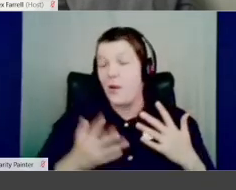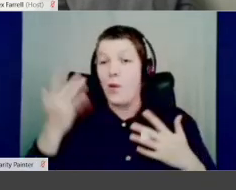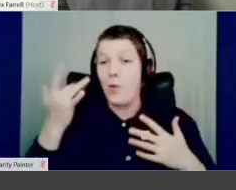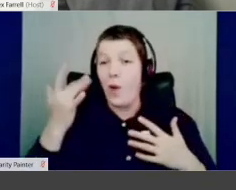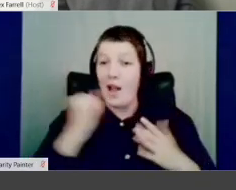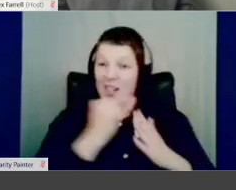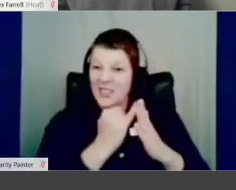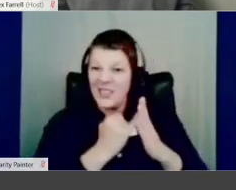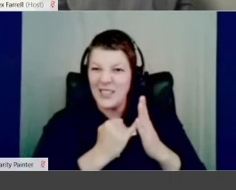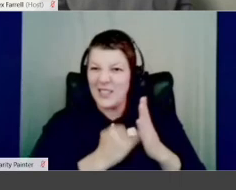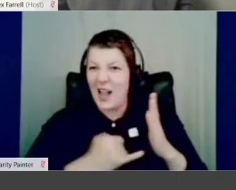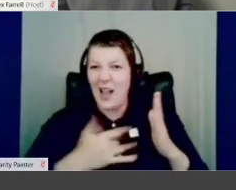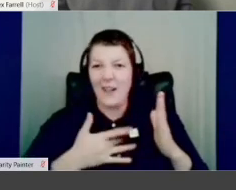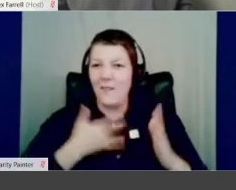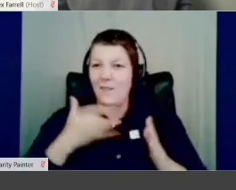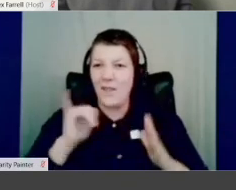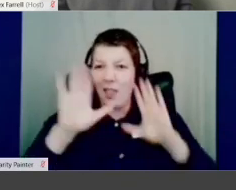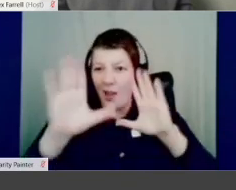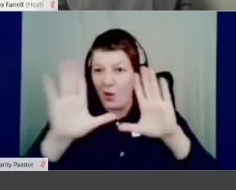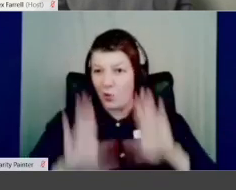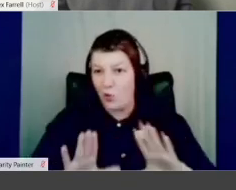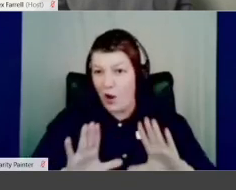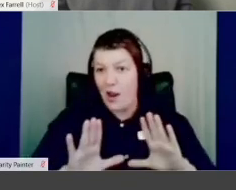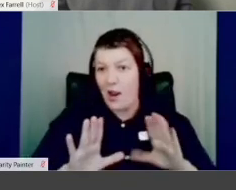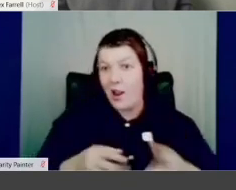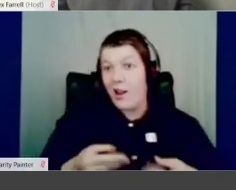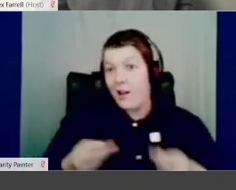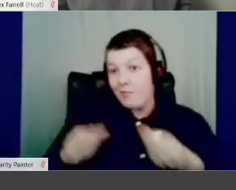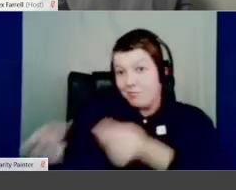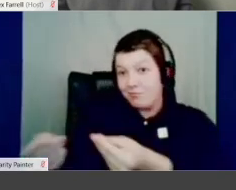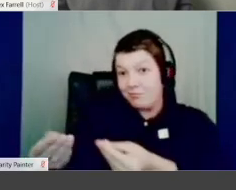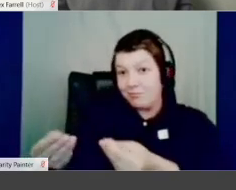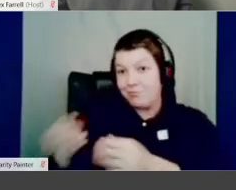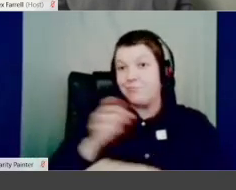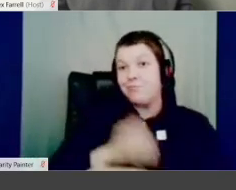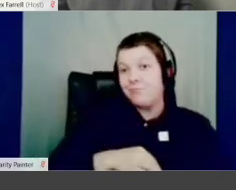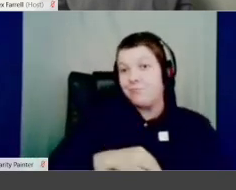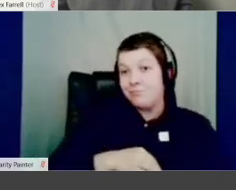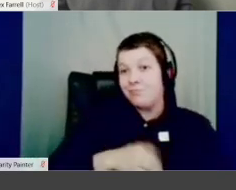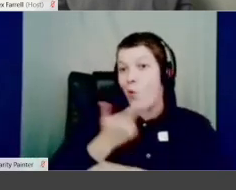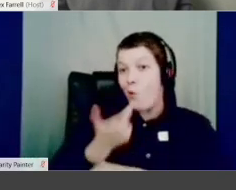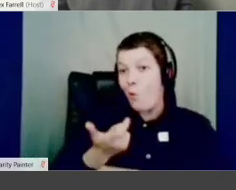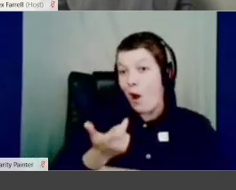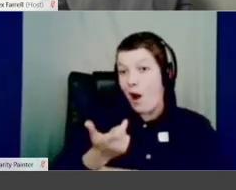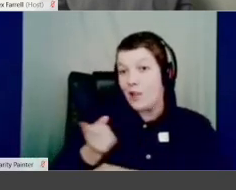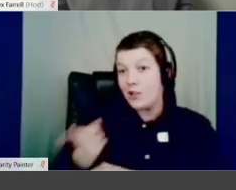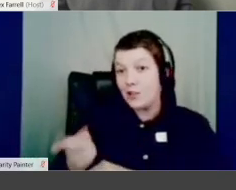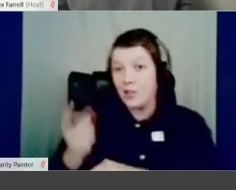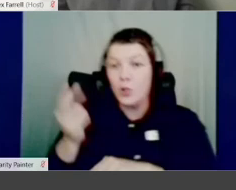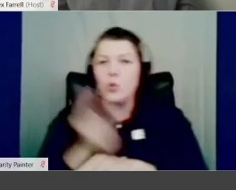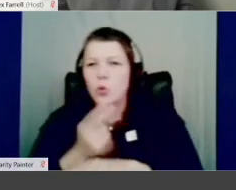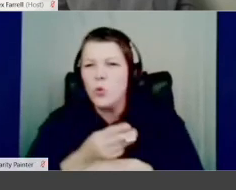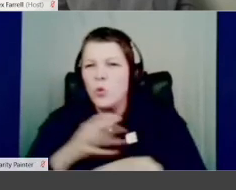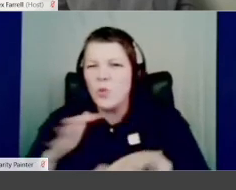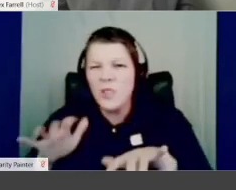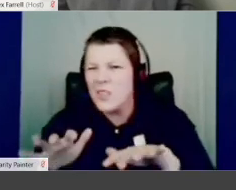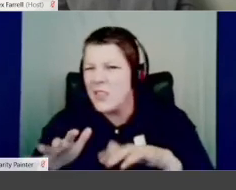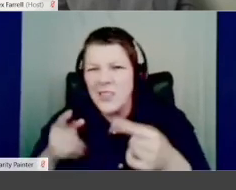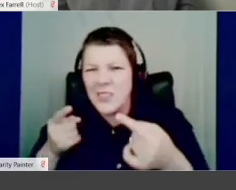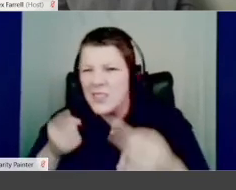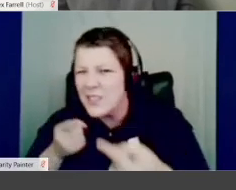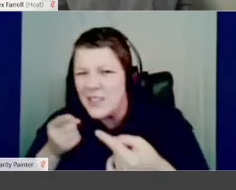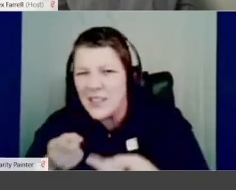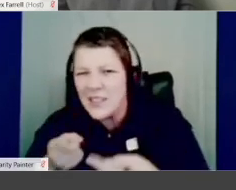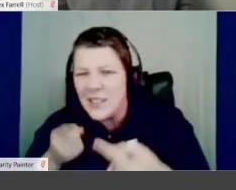ever made, and you go and watch someone use it, and you're like, oh, they're really struggling on this. And I just thought it was